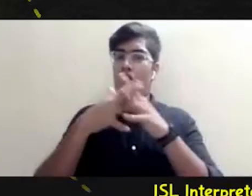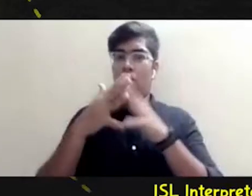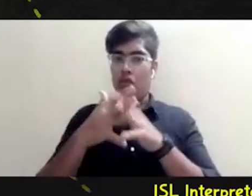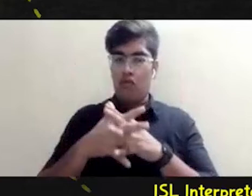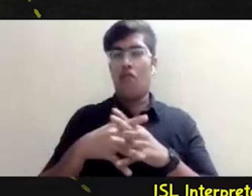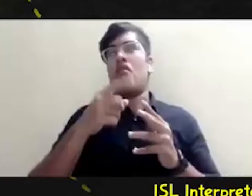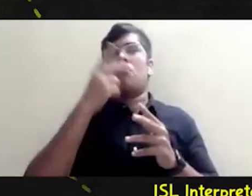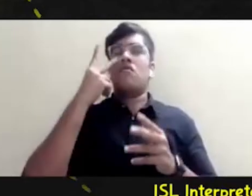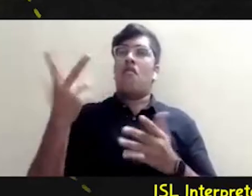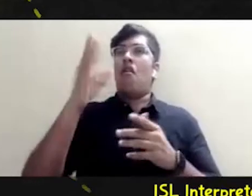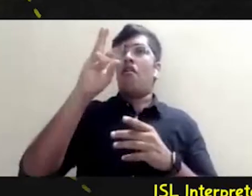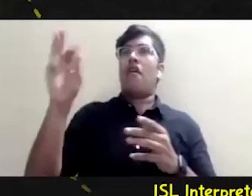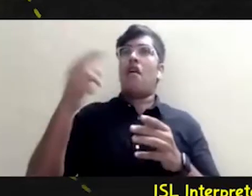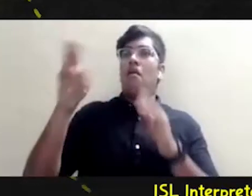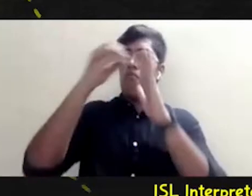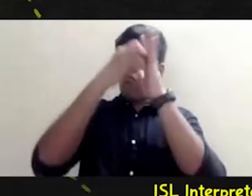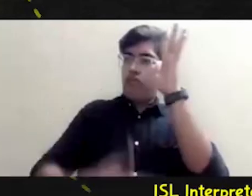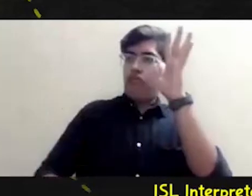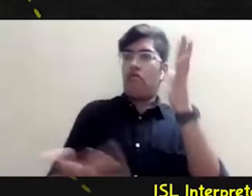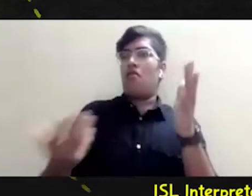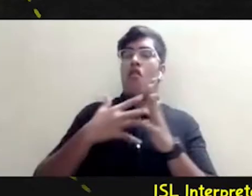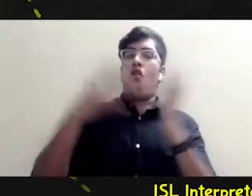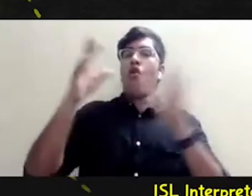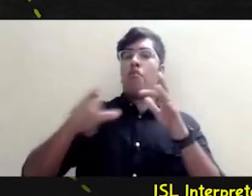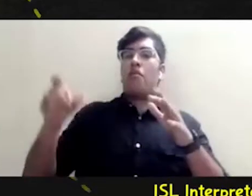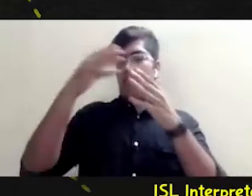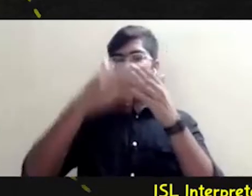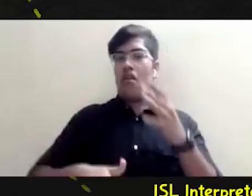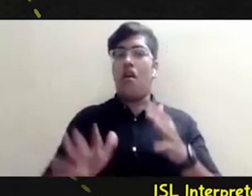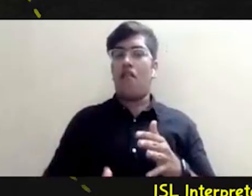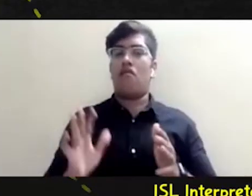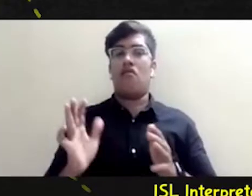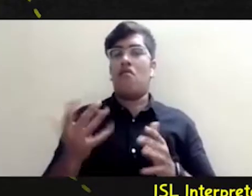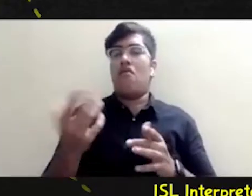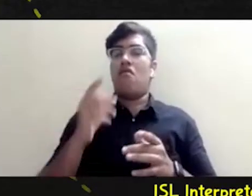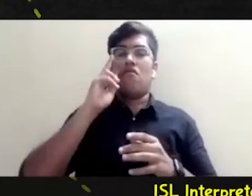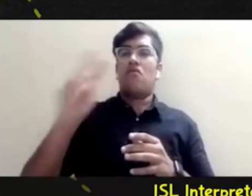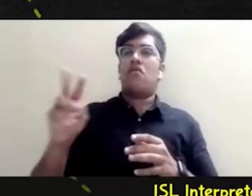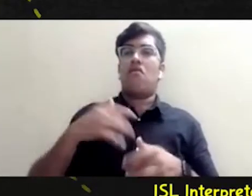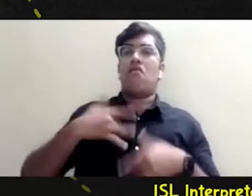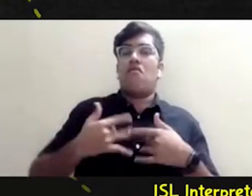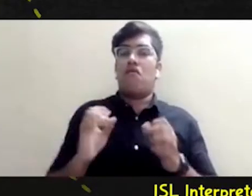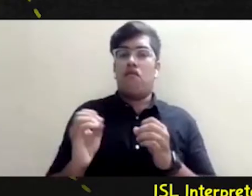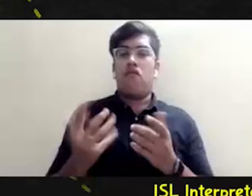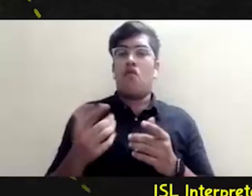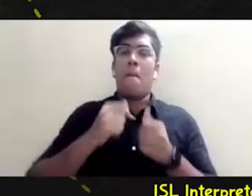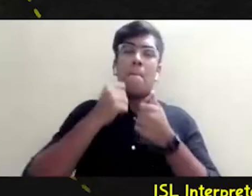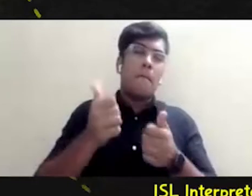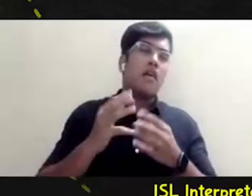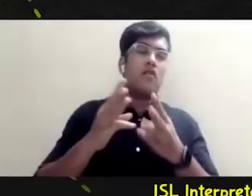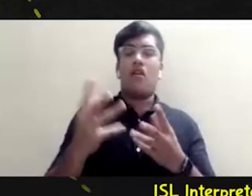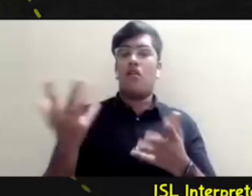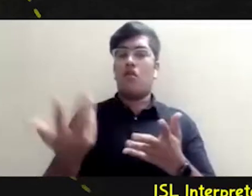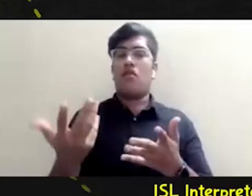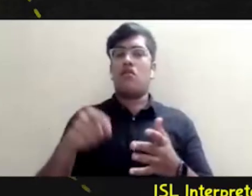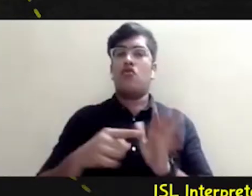more thing, there's 300 names. We're so used to seeing Excel sheets with so many rows that we become desensitized. And sometimes the best way to represent data